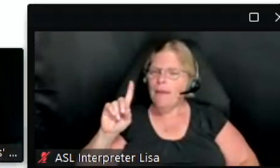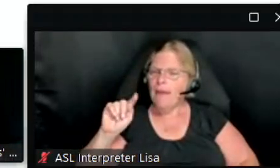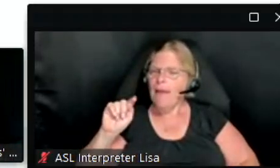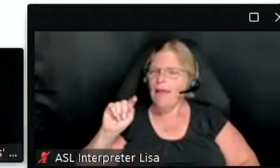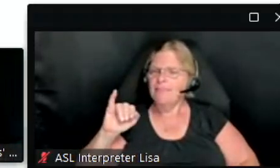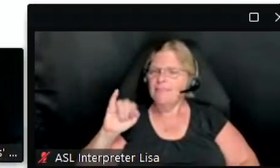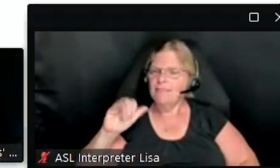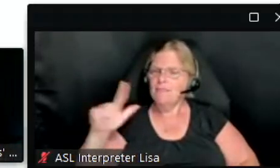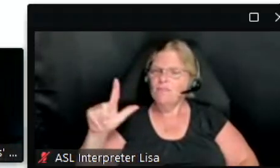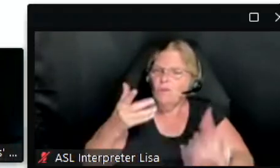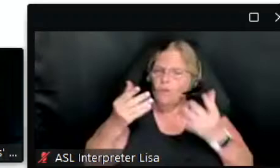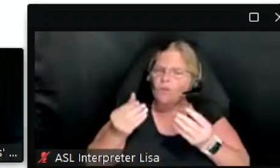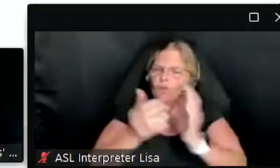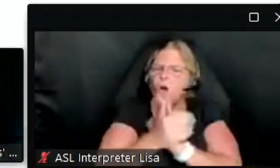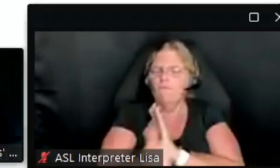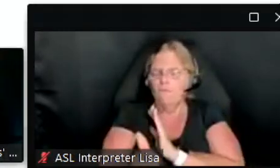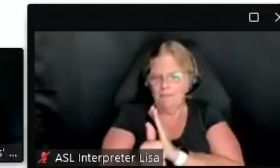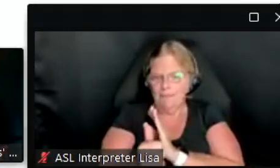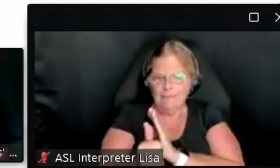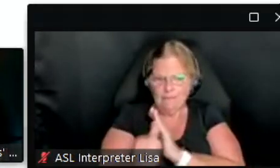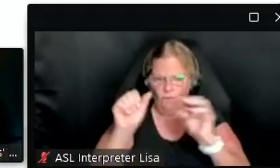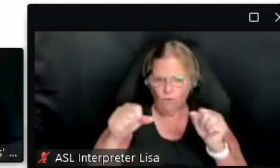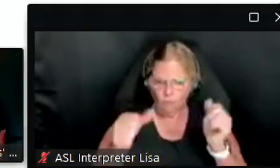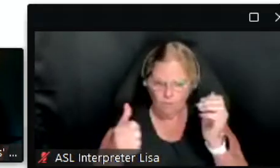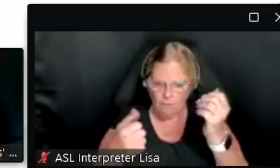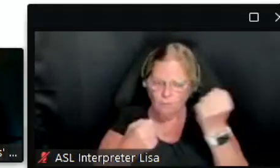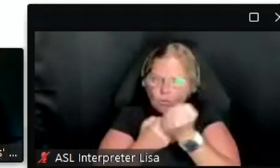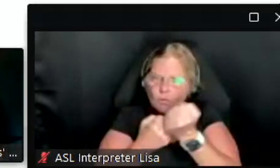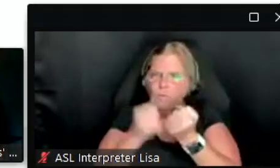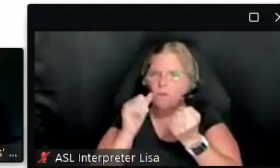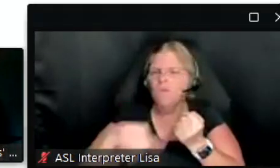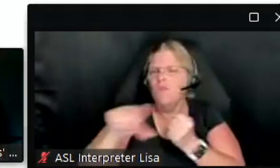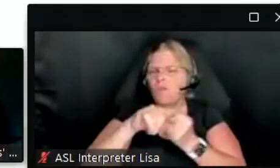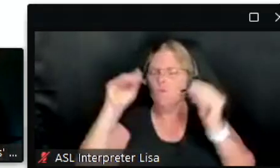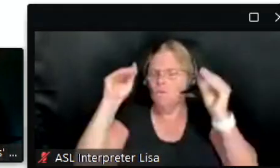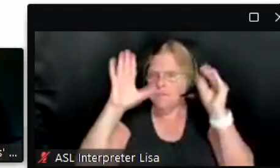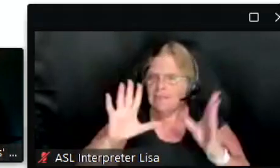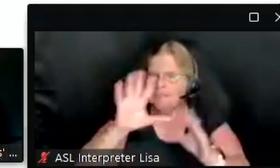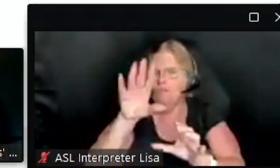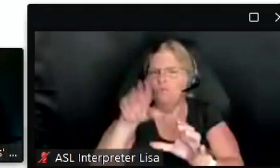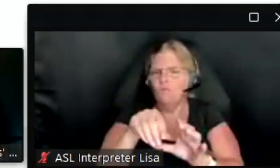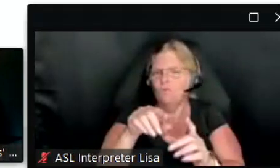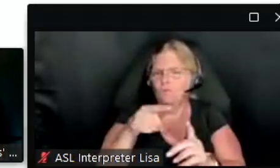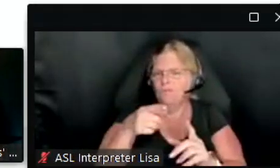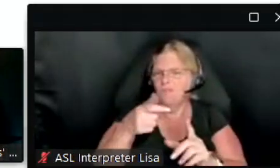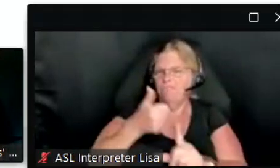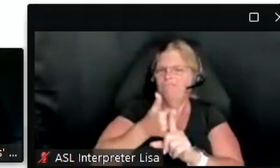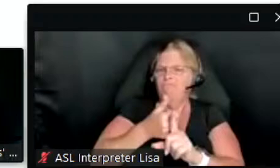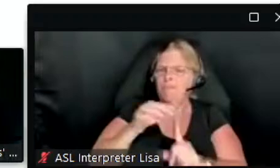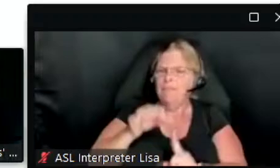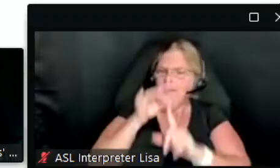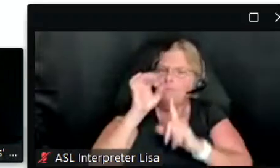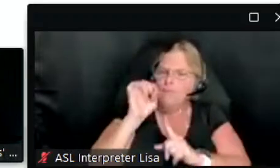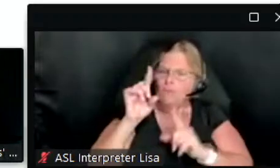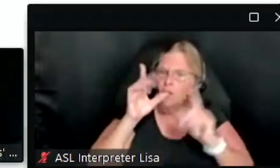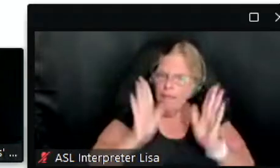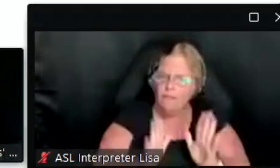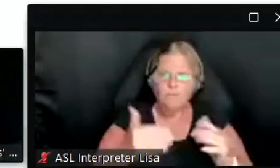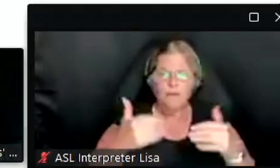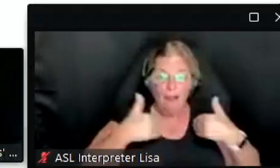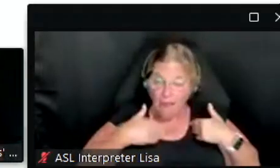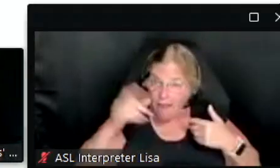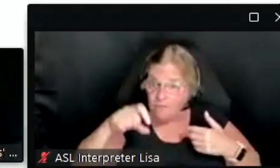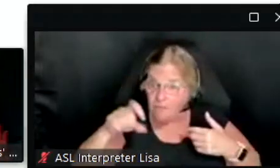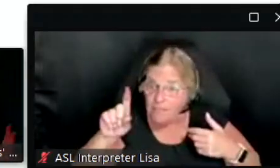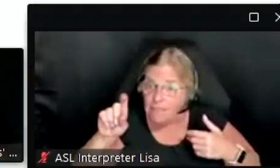to really support that teachers and special educators are, have what they need,